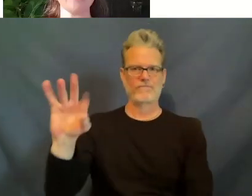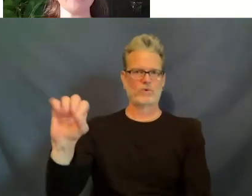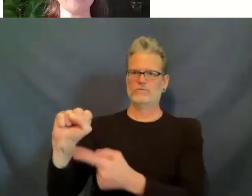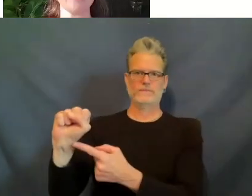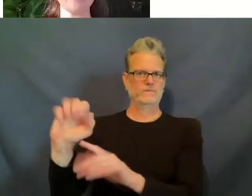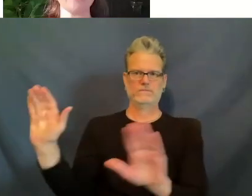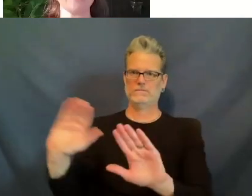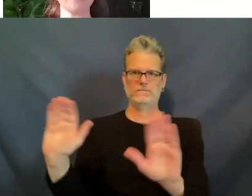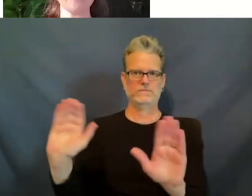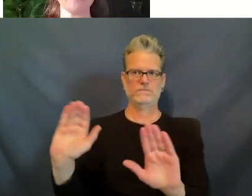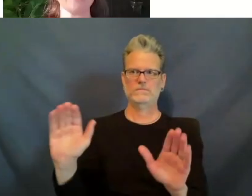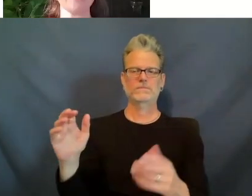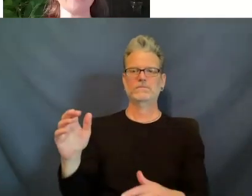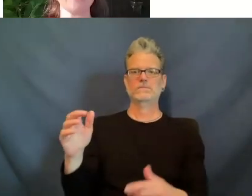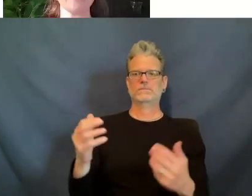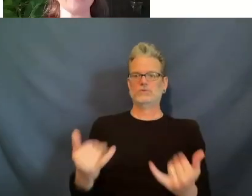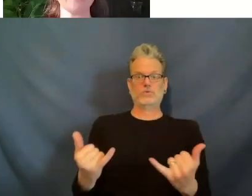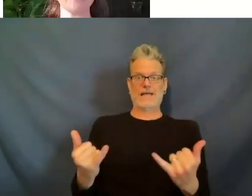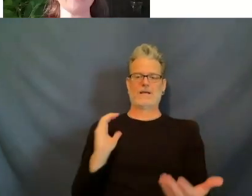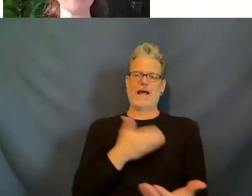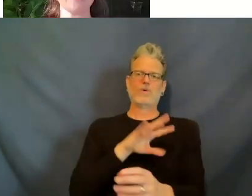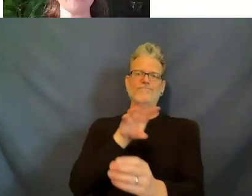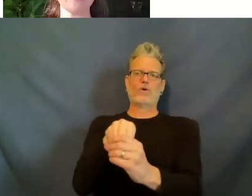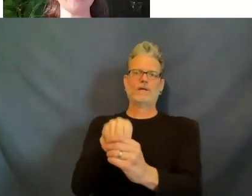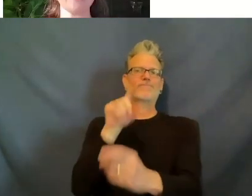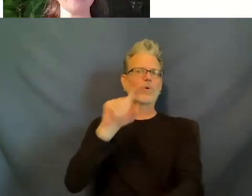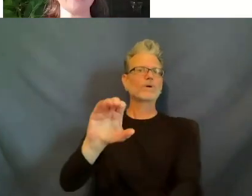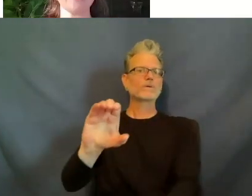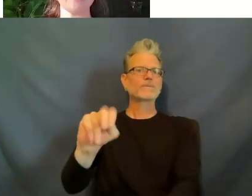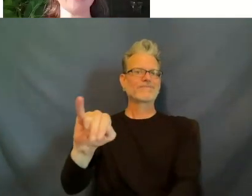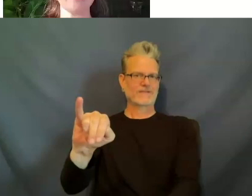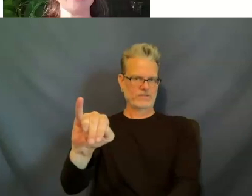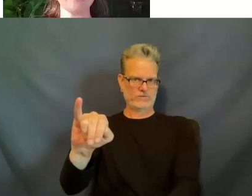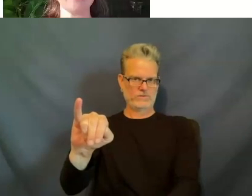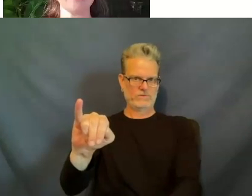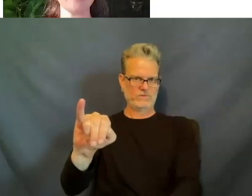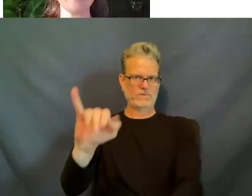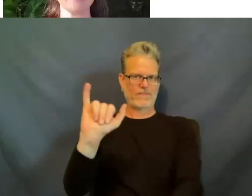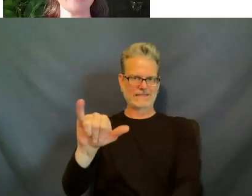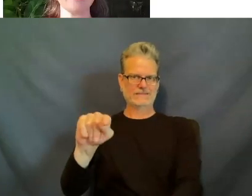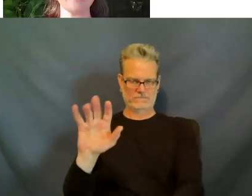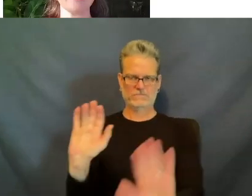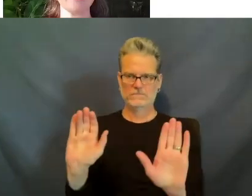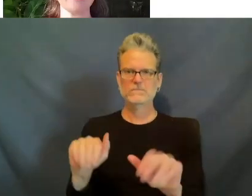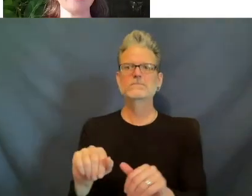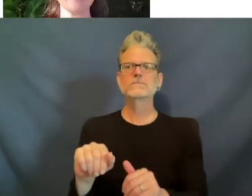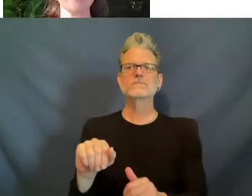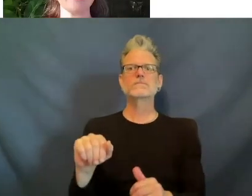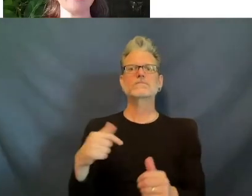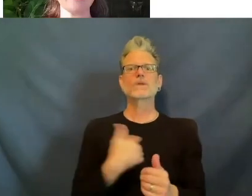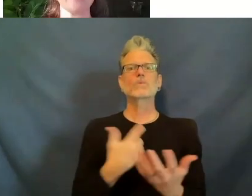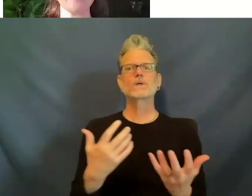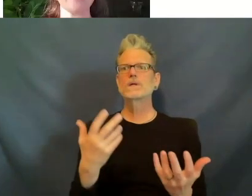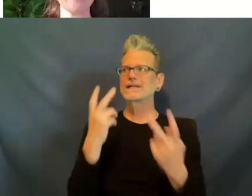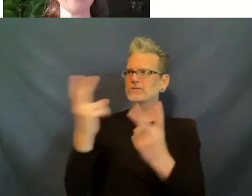this webinar today or our involvement in the Community Navigator Initiative. We're really just see a need and a